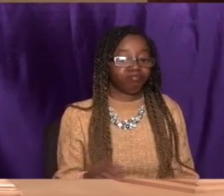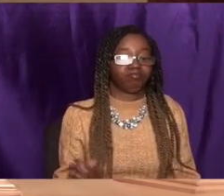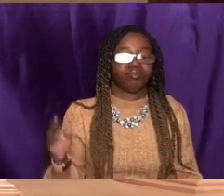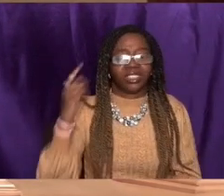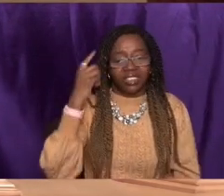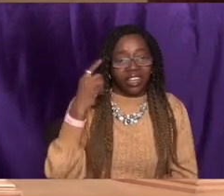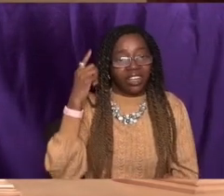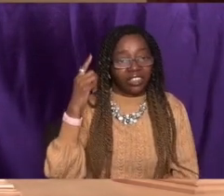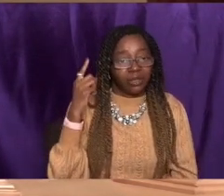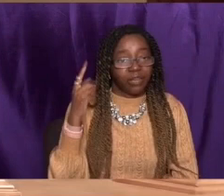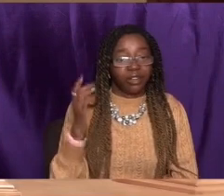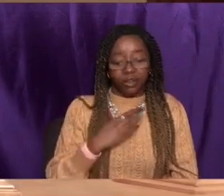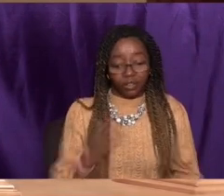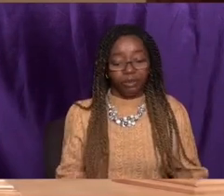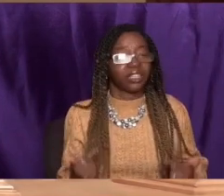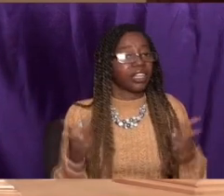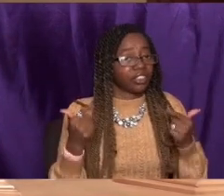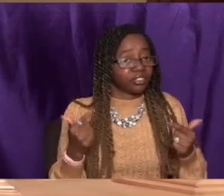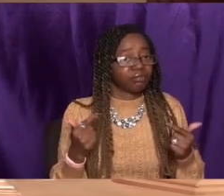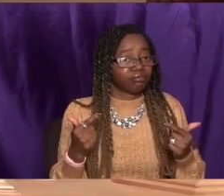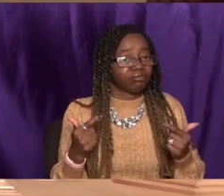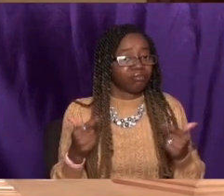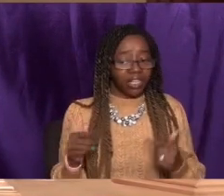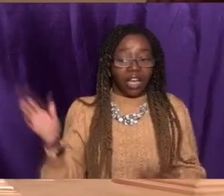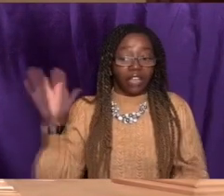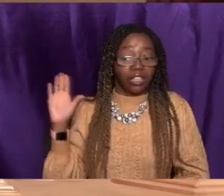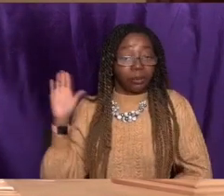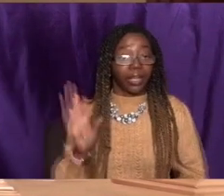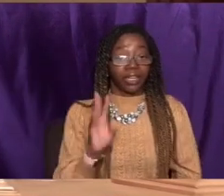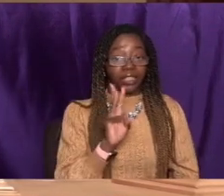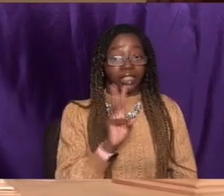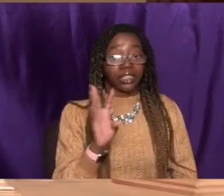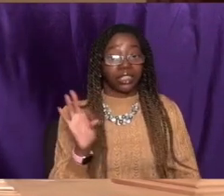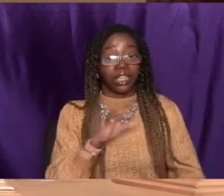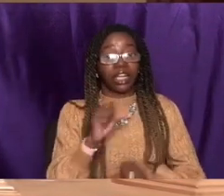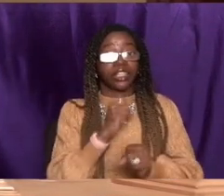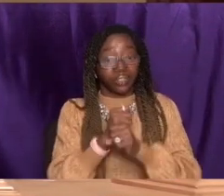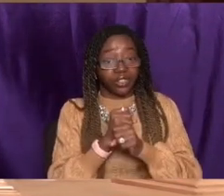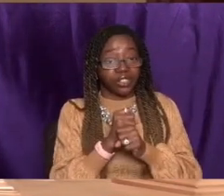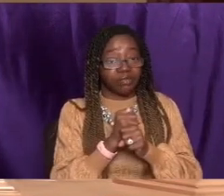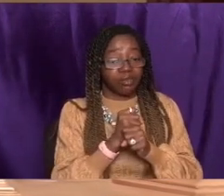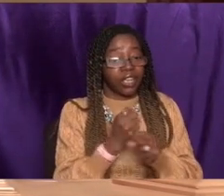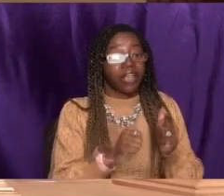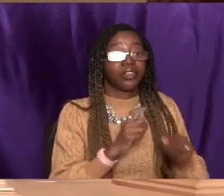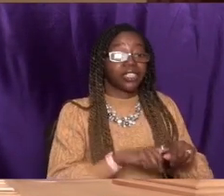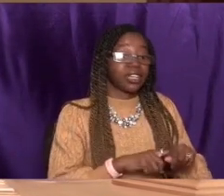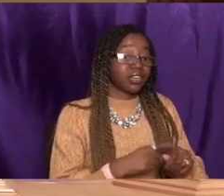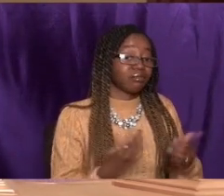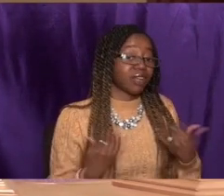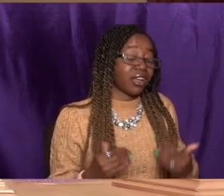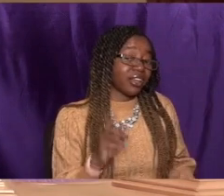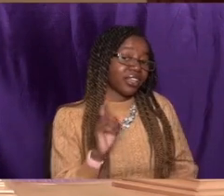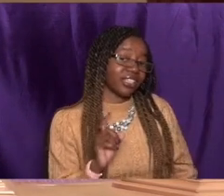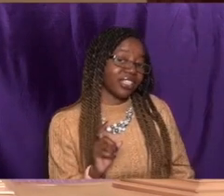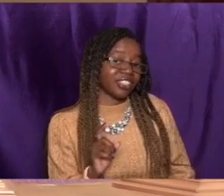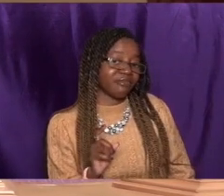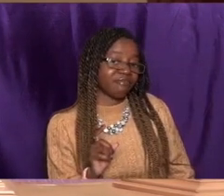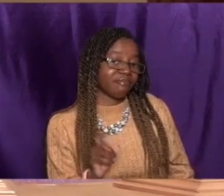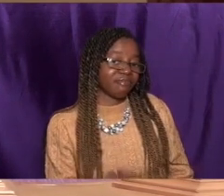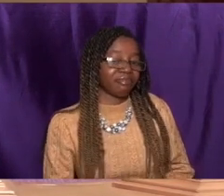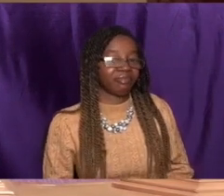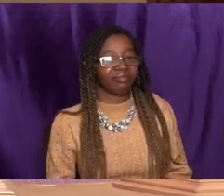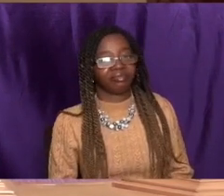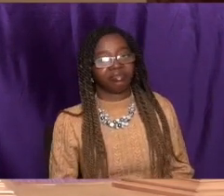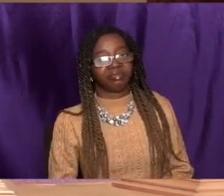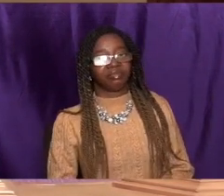life. I look back over 69 years, and every time I've had a need,